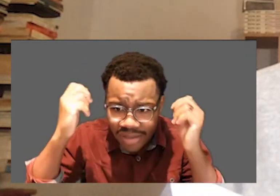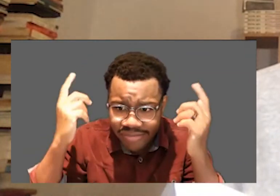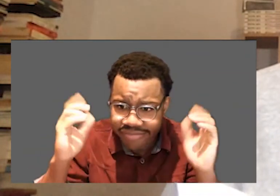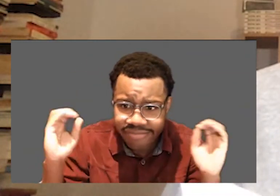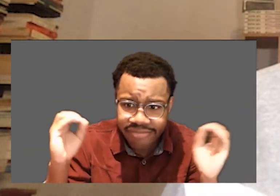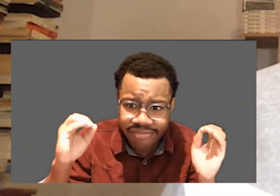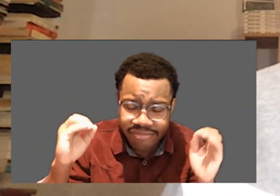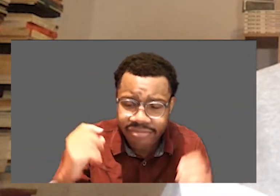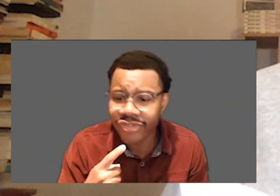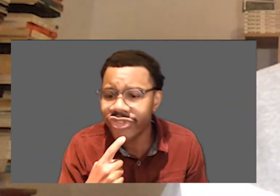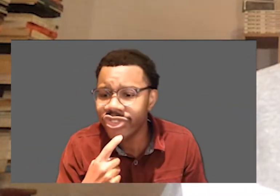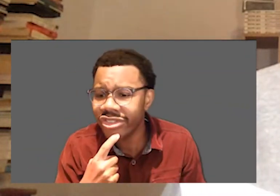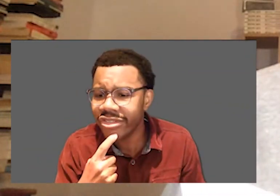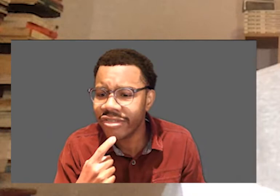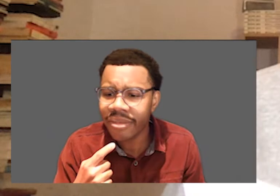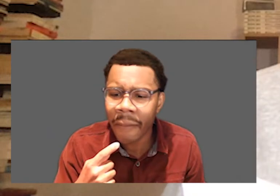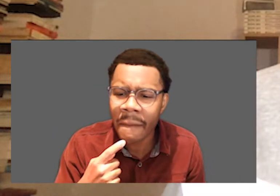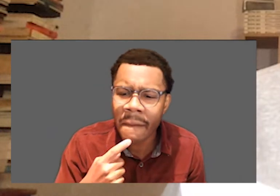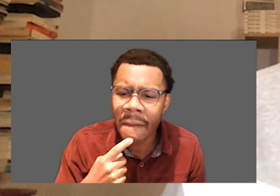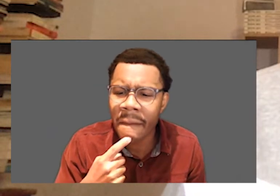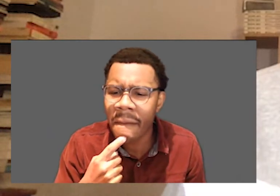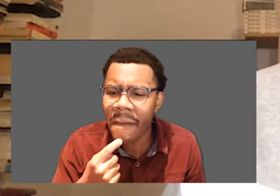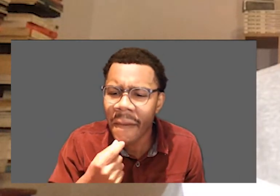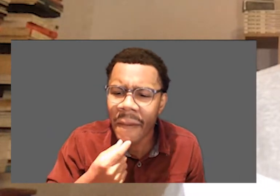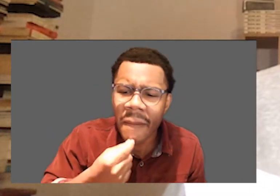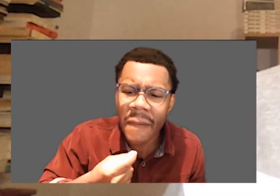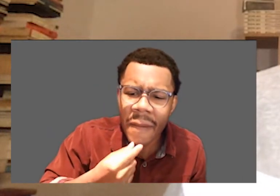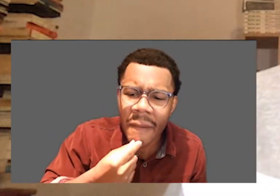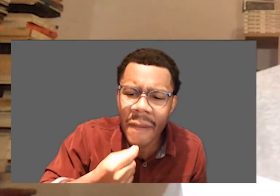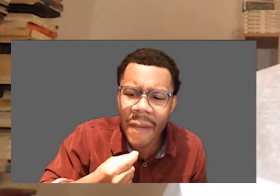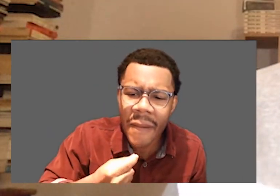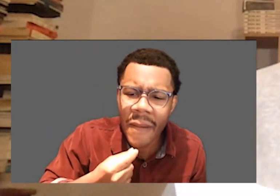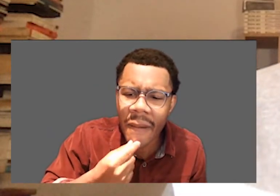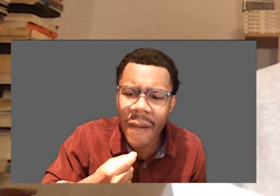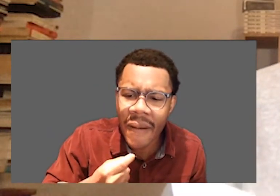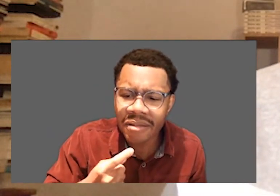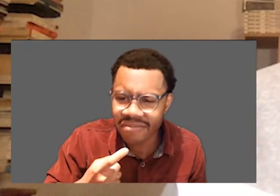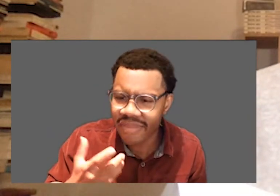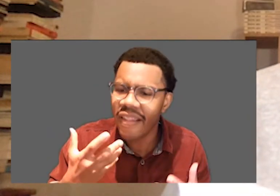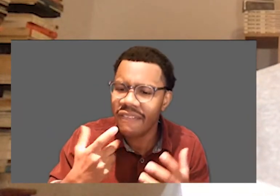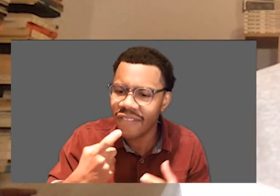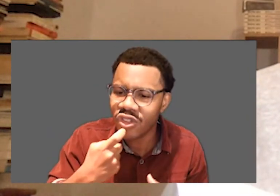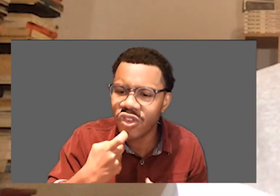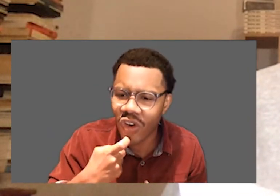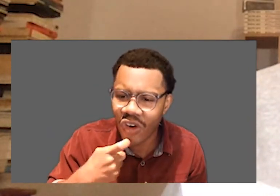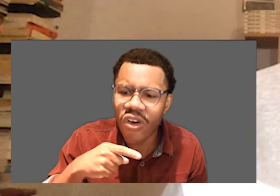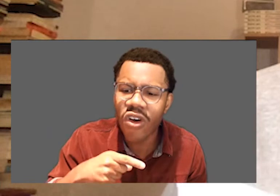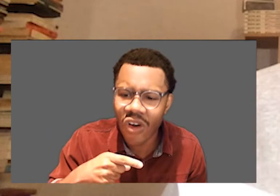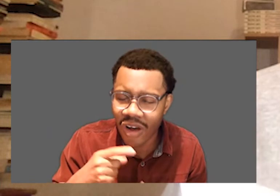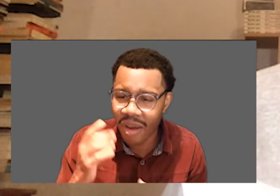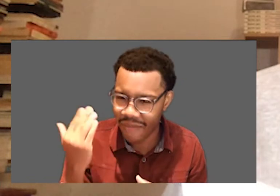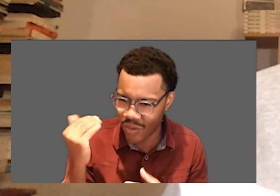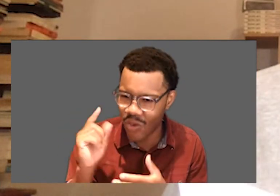pimple in solitary confinement and picked at it for a week until every day it bled and then scabbed and